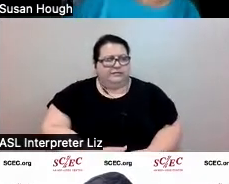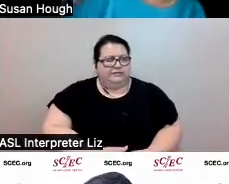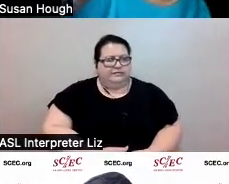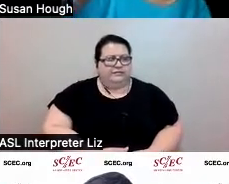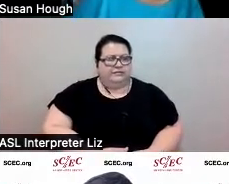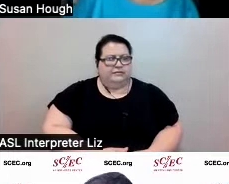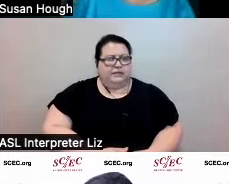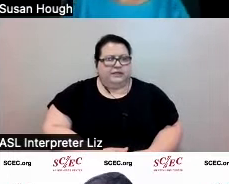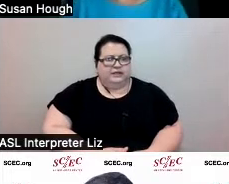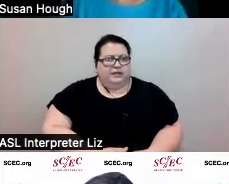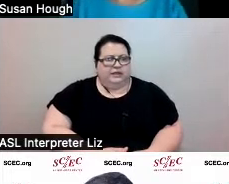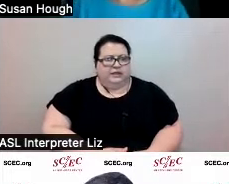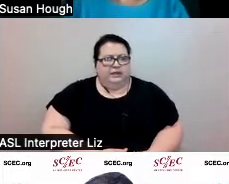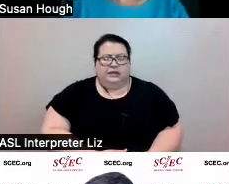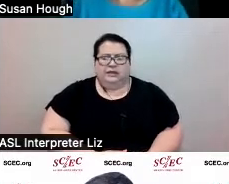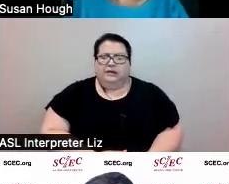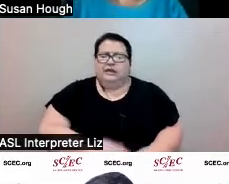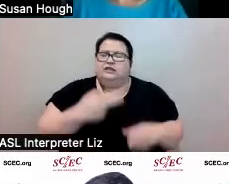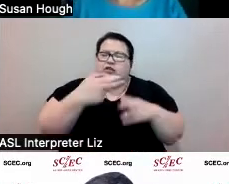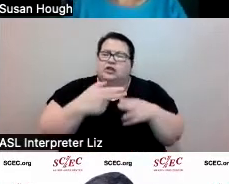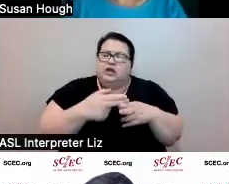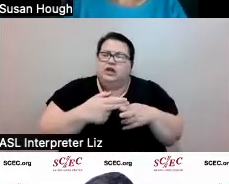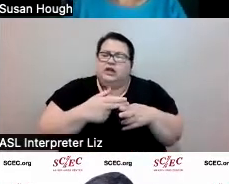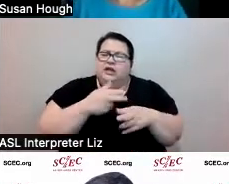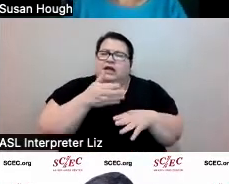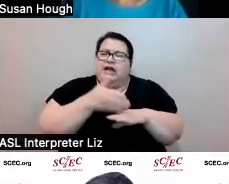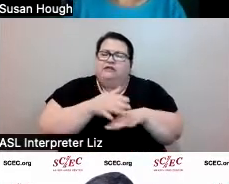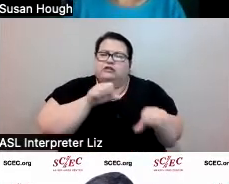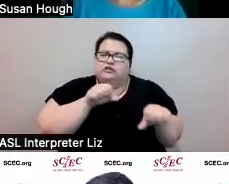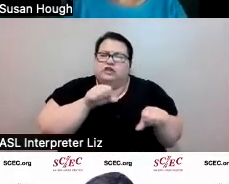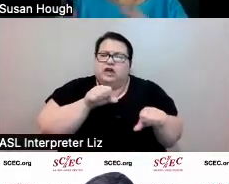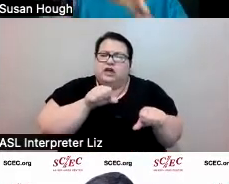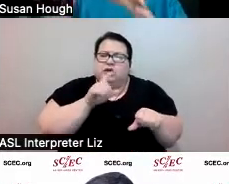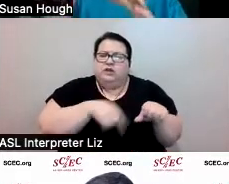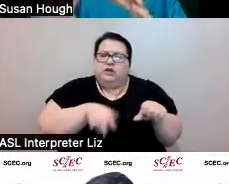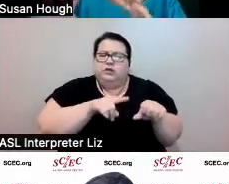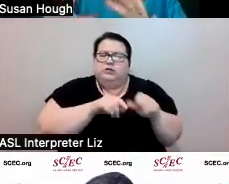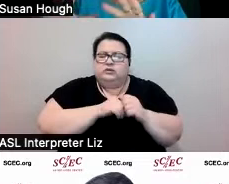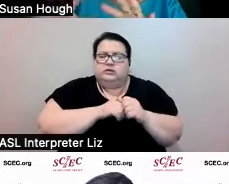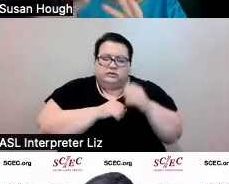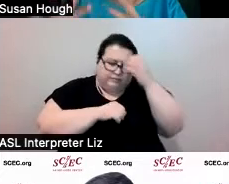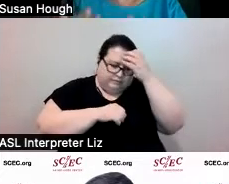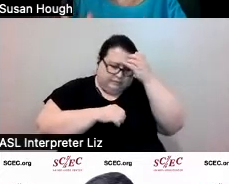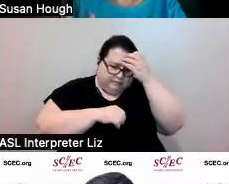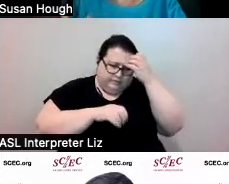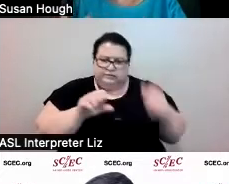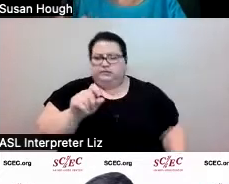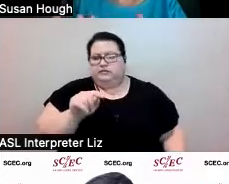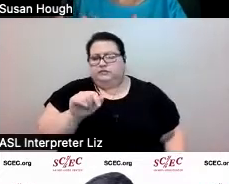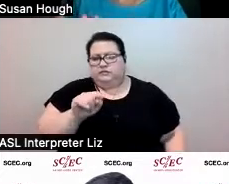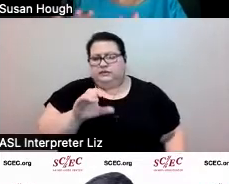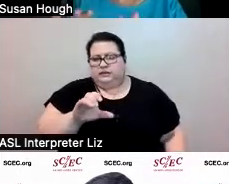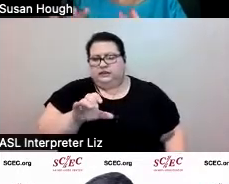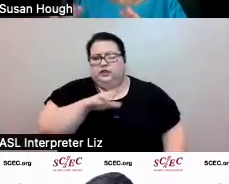hearing. By convention, it's considered an aftershock. That the static stress